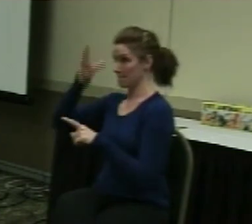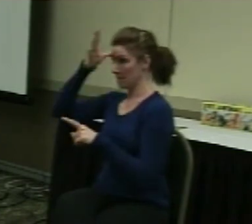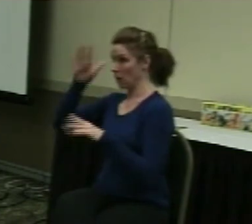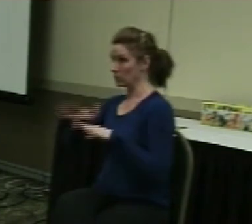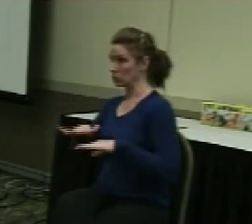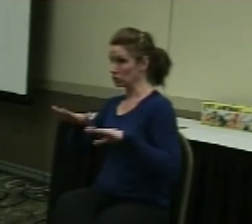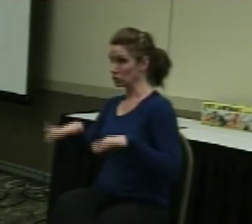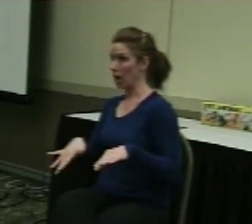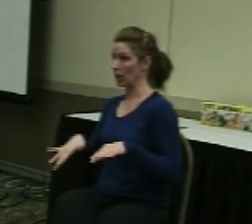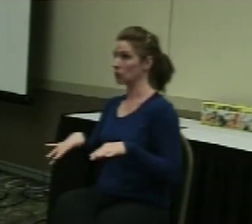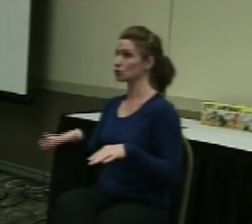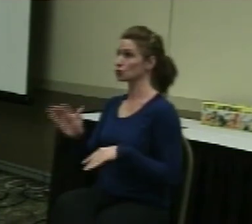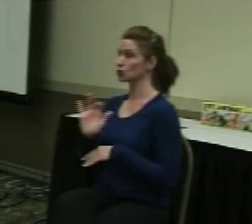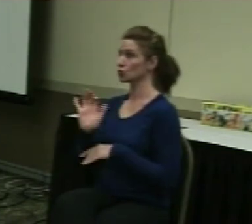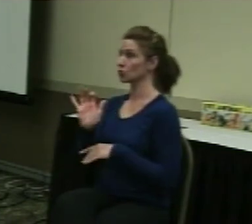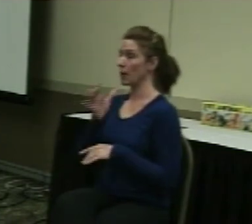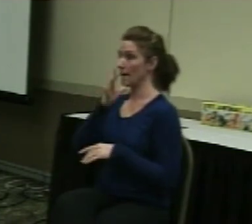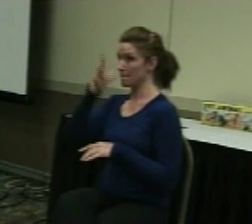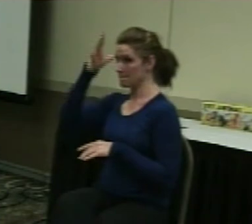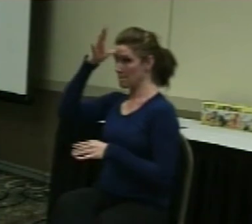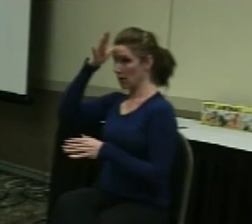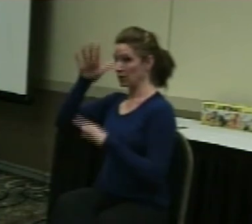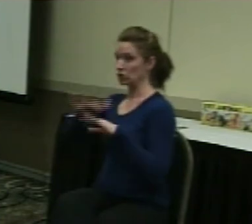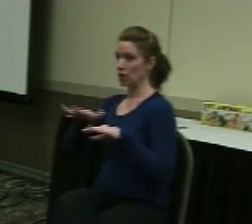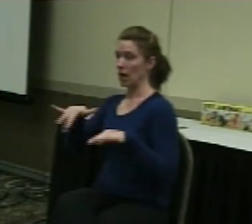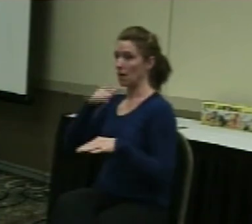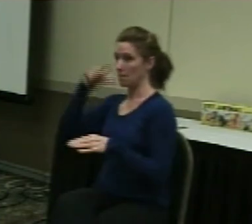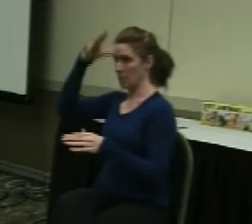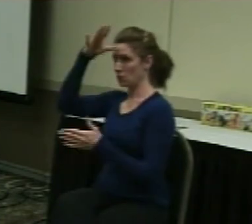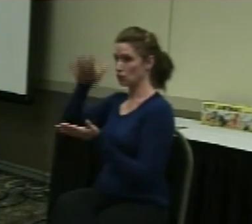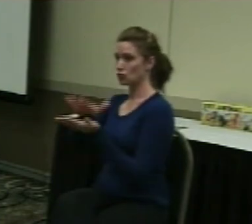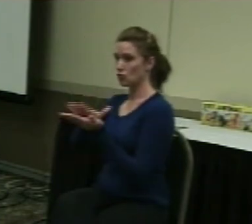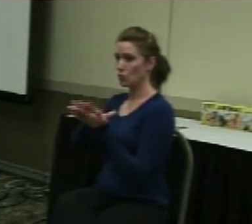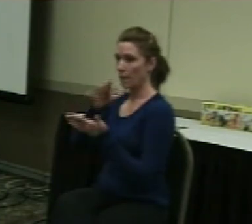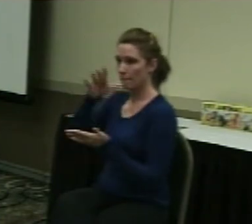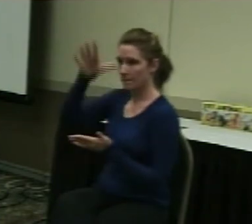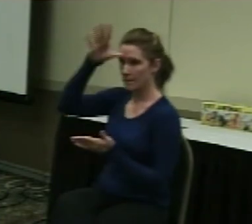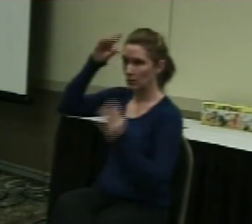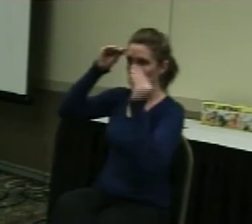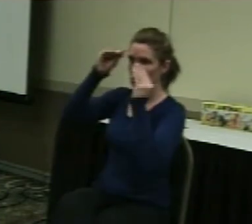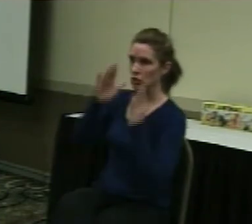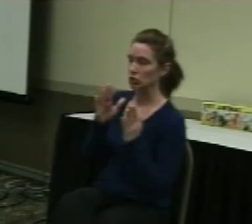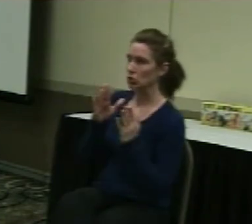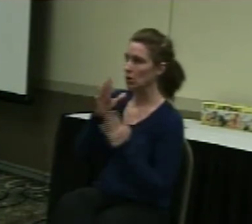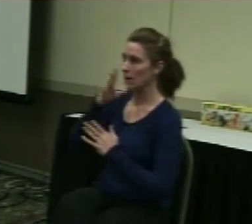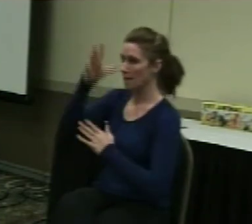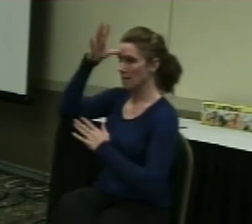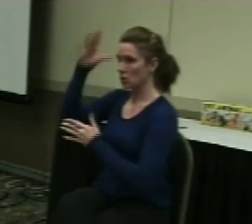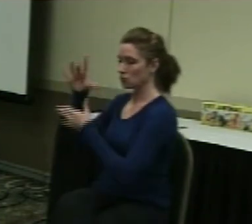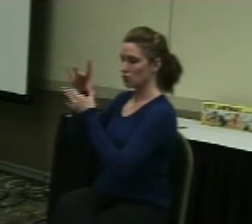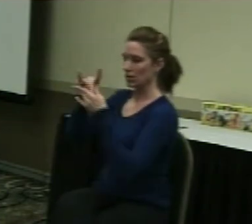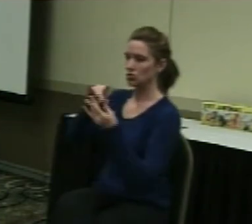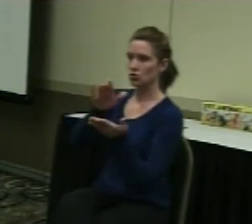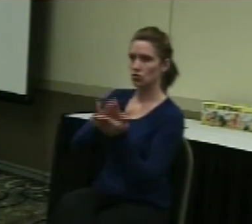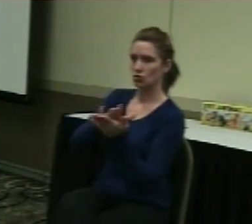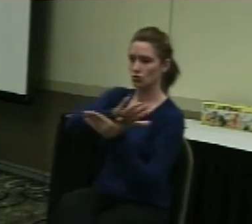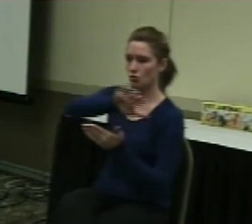too. Parent-child, parent-school, parent-teacher. The parents in relation to the school